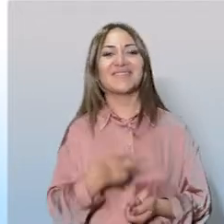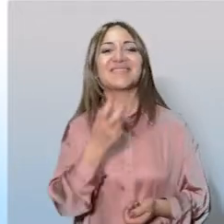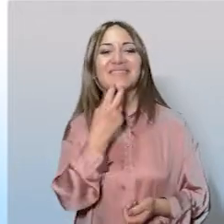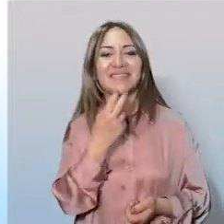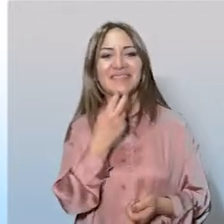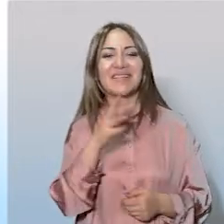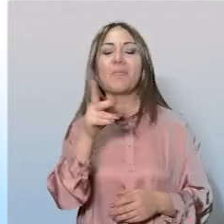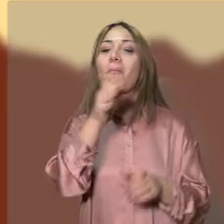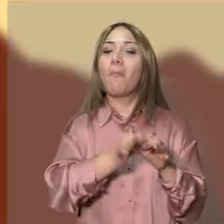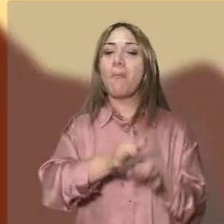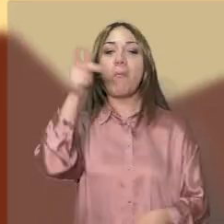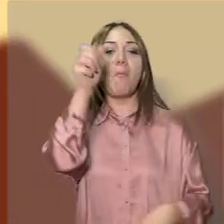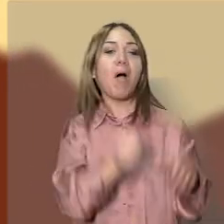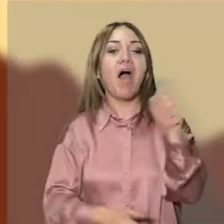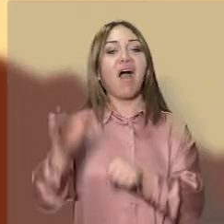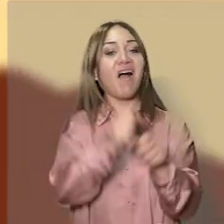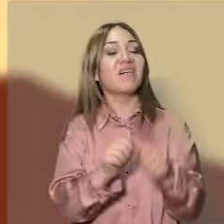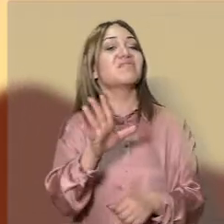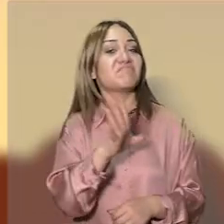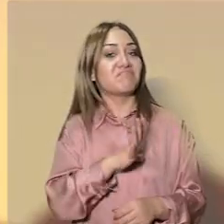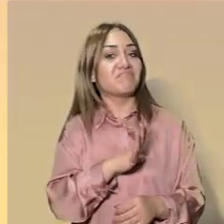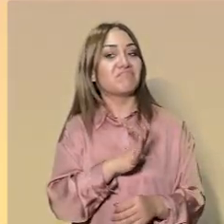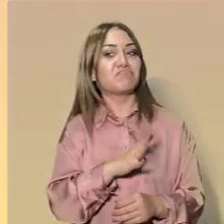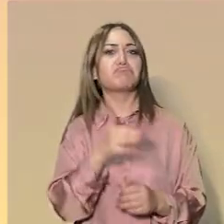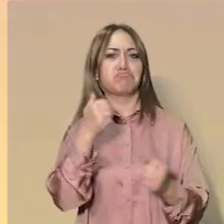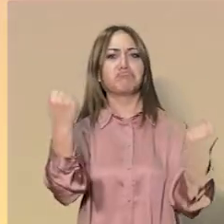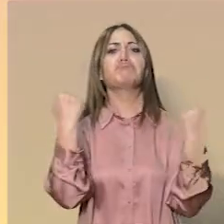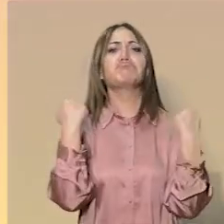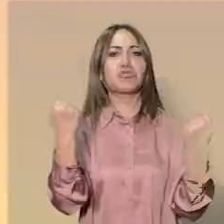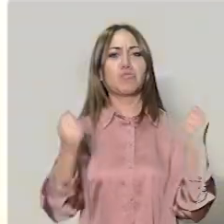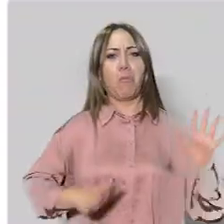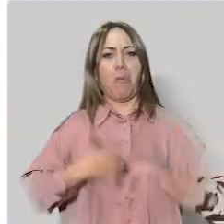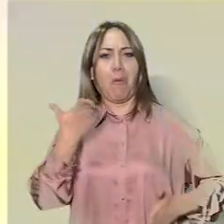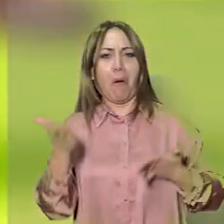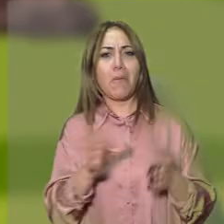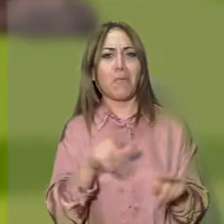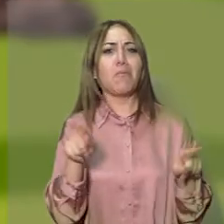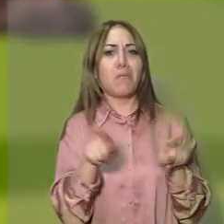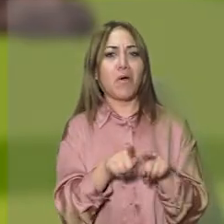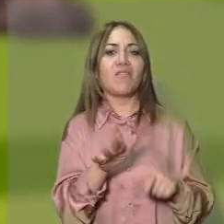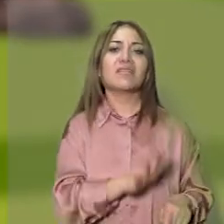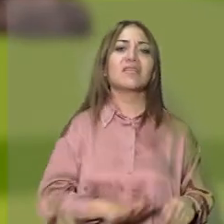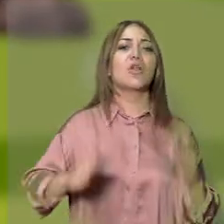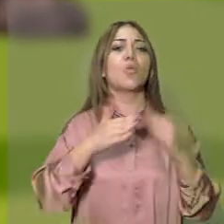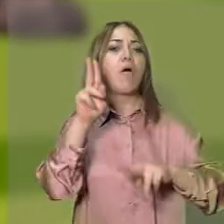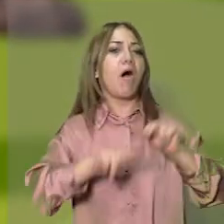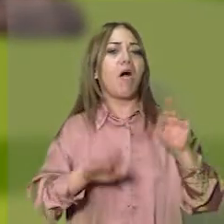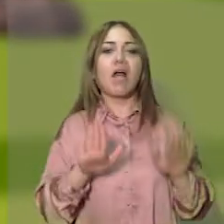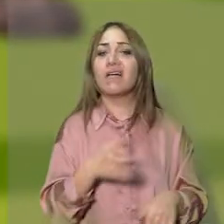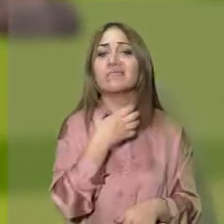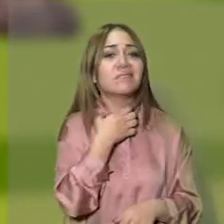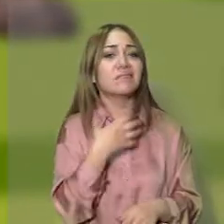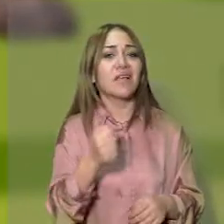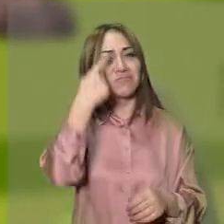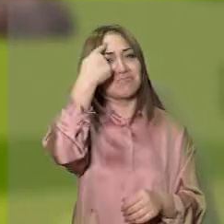They use thick ropes to climb their way up. They must have been very sporty, huh? There was no proper place for building actual